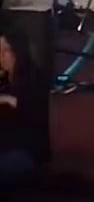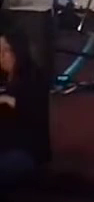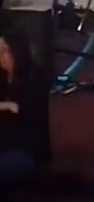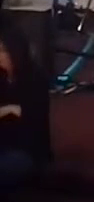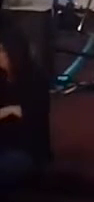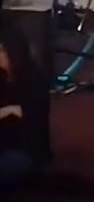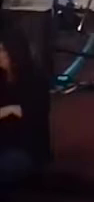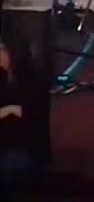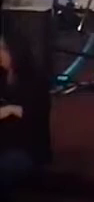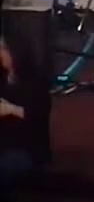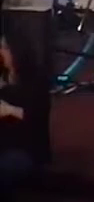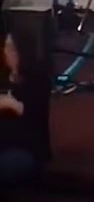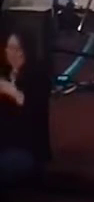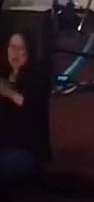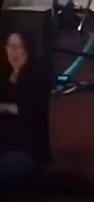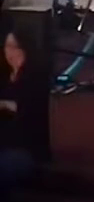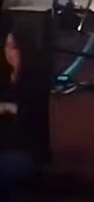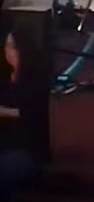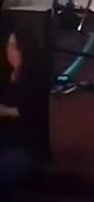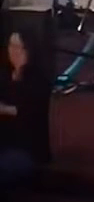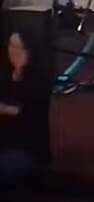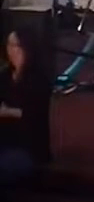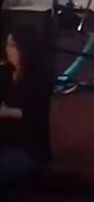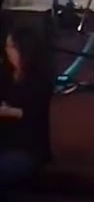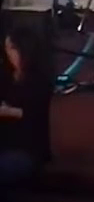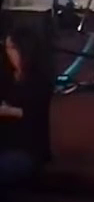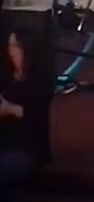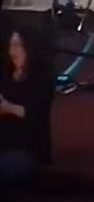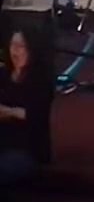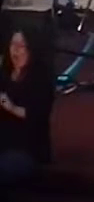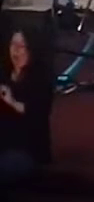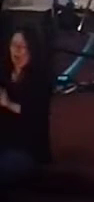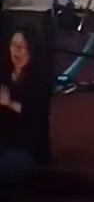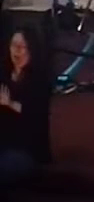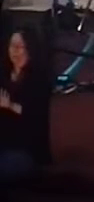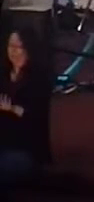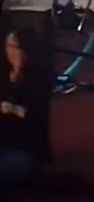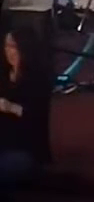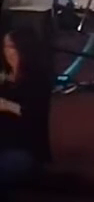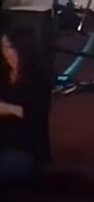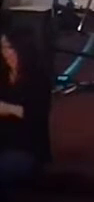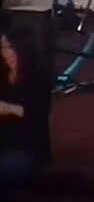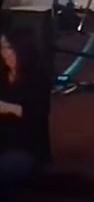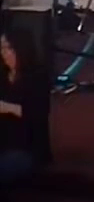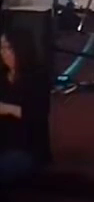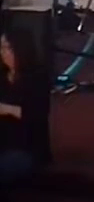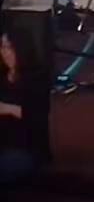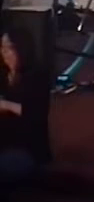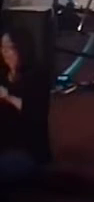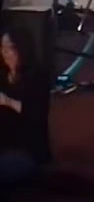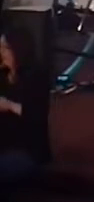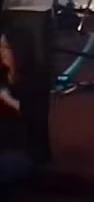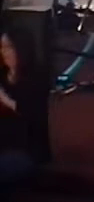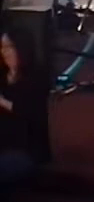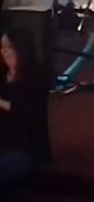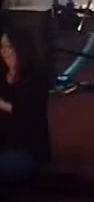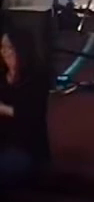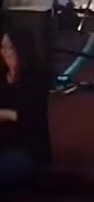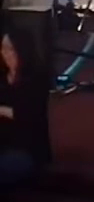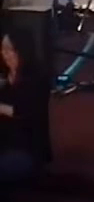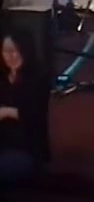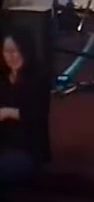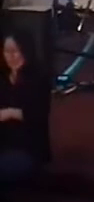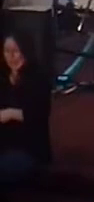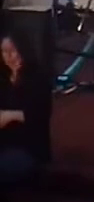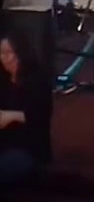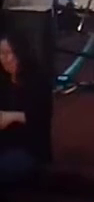exactly what I did not want, mom and dad. I mean, it just drives me crazy when I see people who are ungrateful. It drives me insane. And you know why?